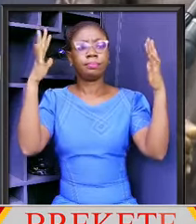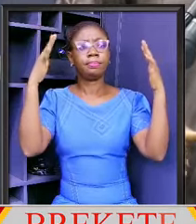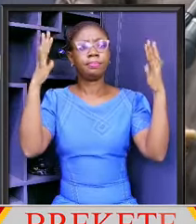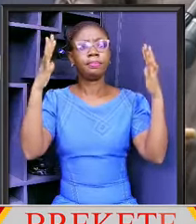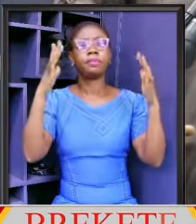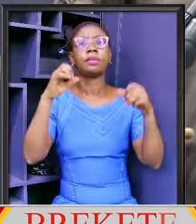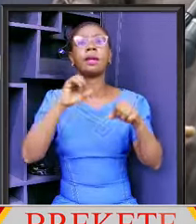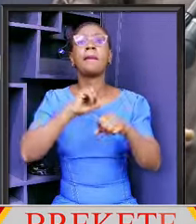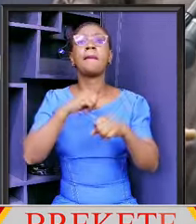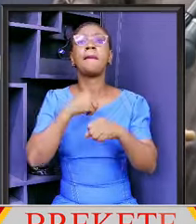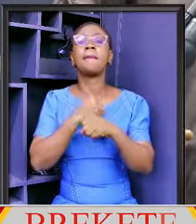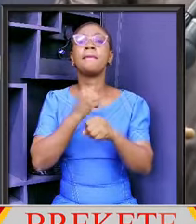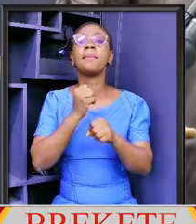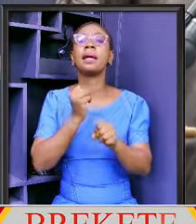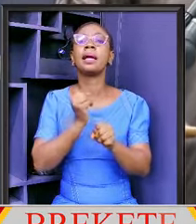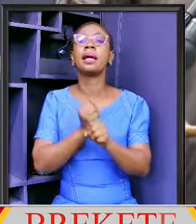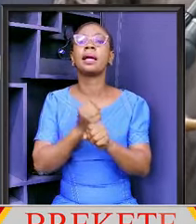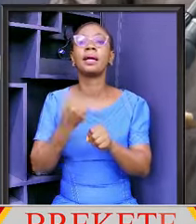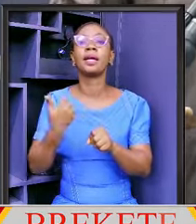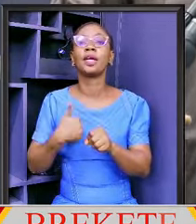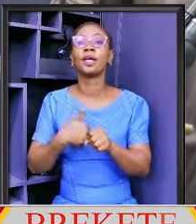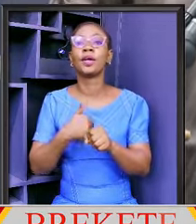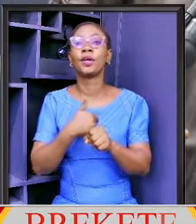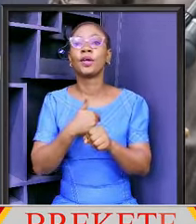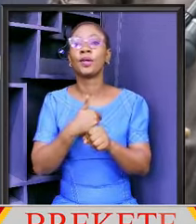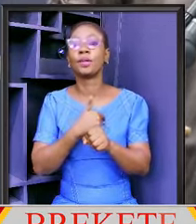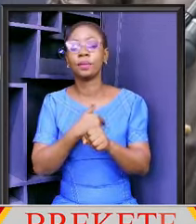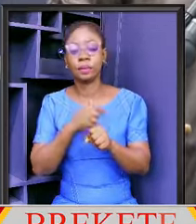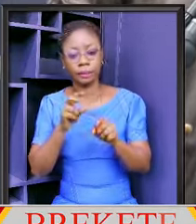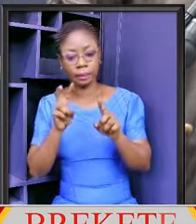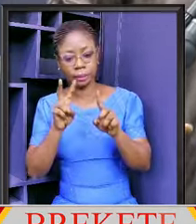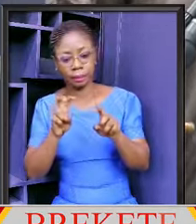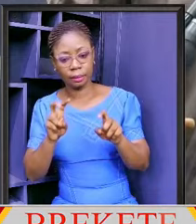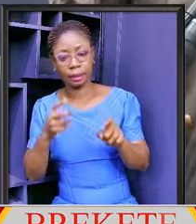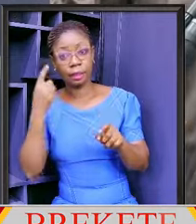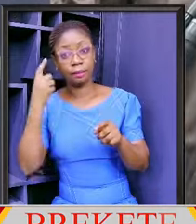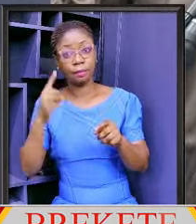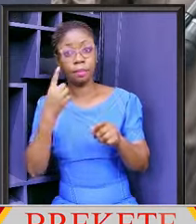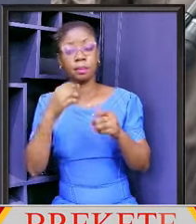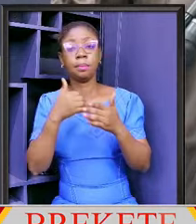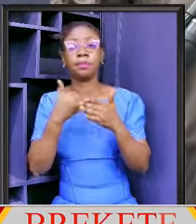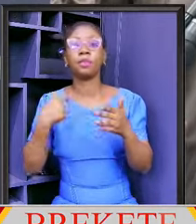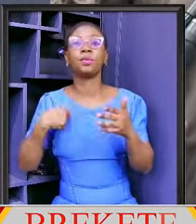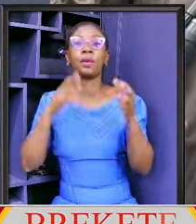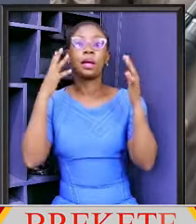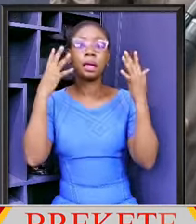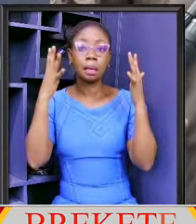Make we verify first before we clap. But if you do them, na good thing.